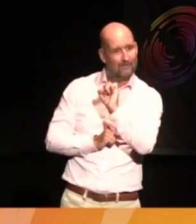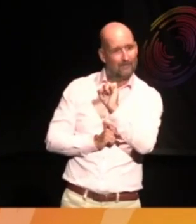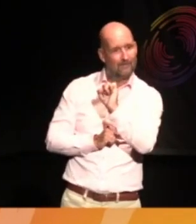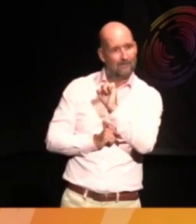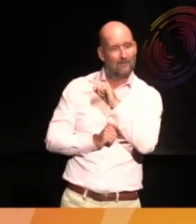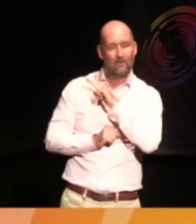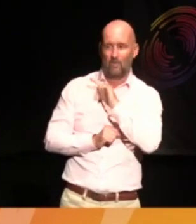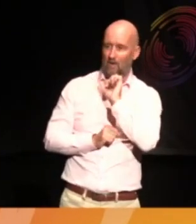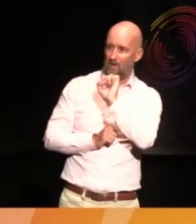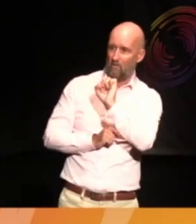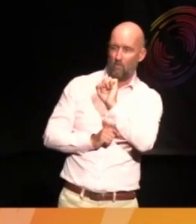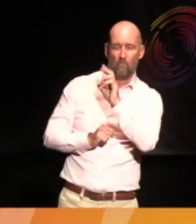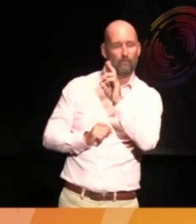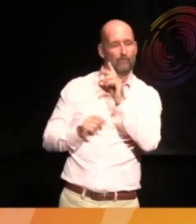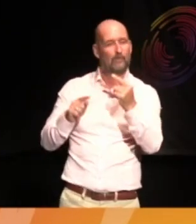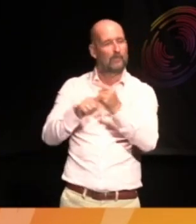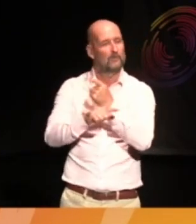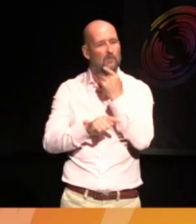in Bahia.